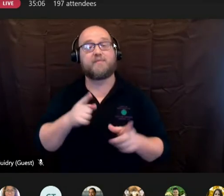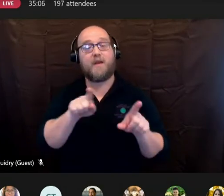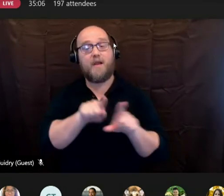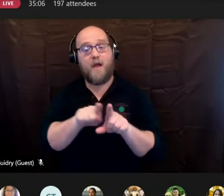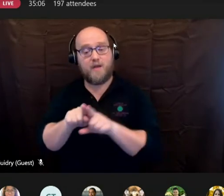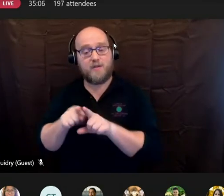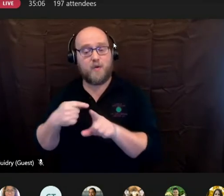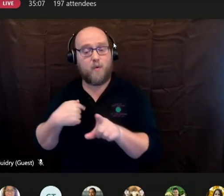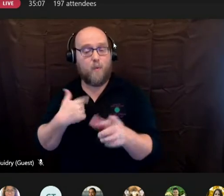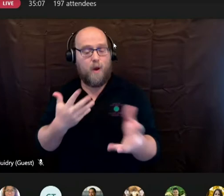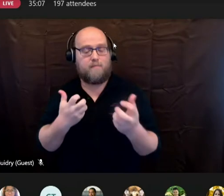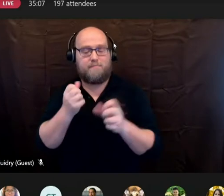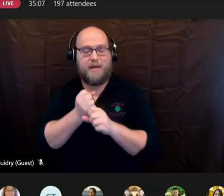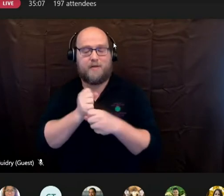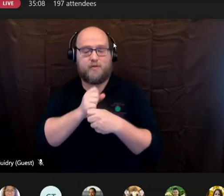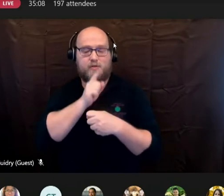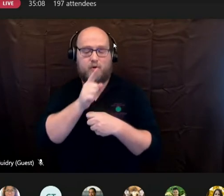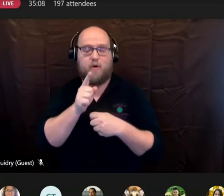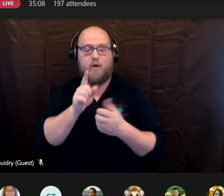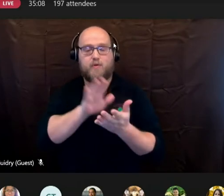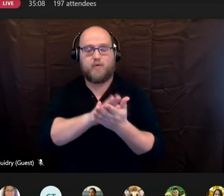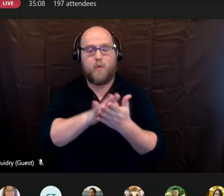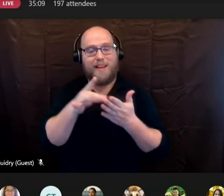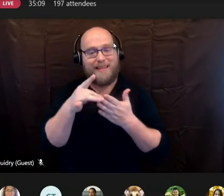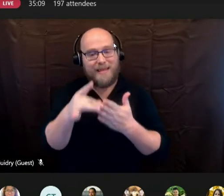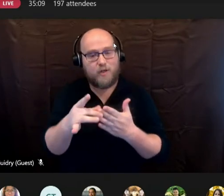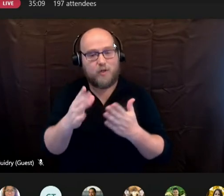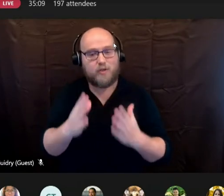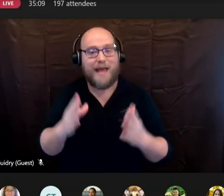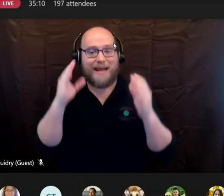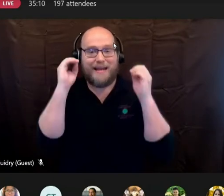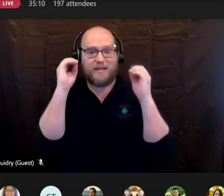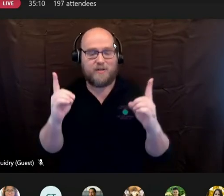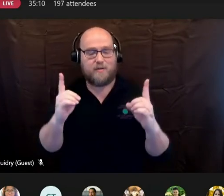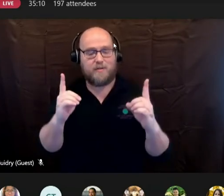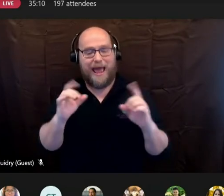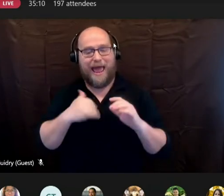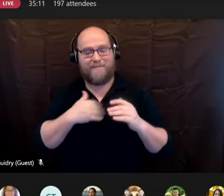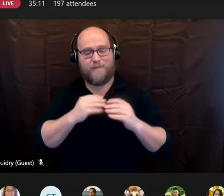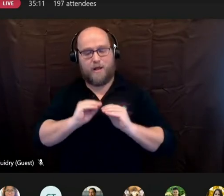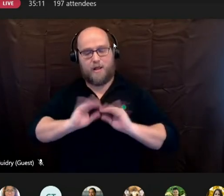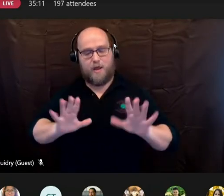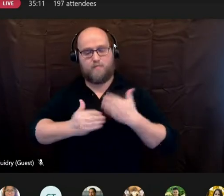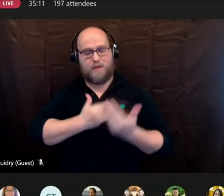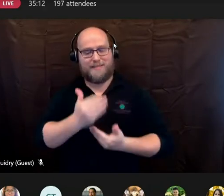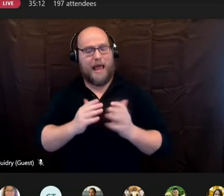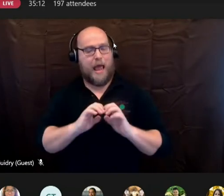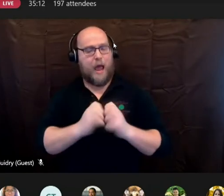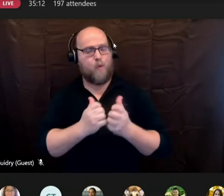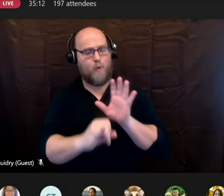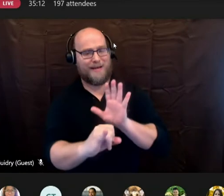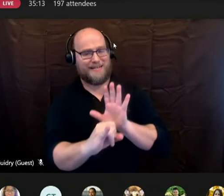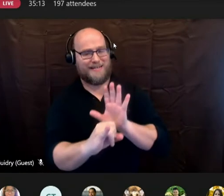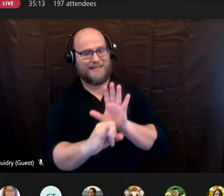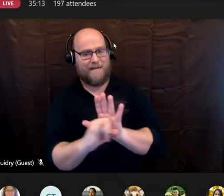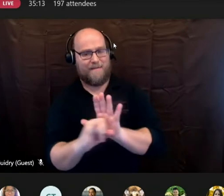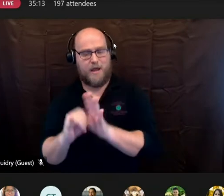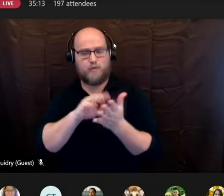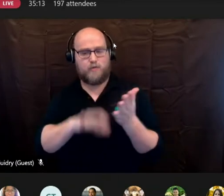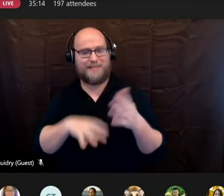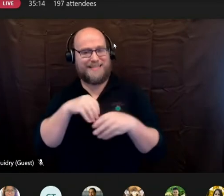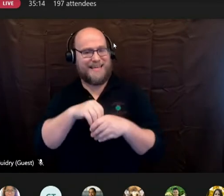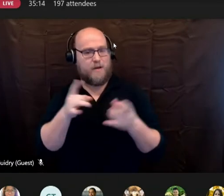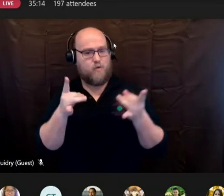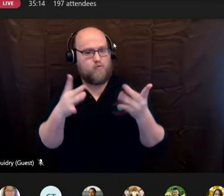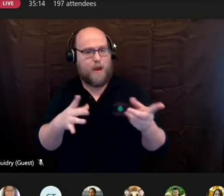clear processes on how to identify students in crisis and access appropriate supports for them. We